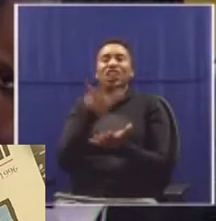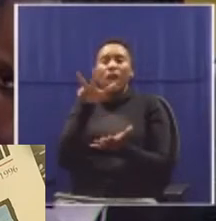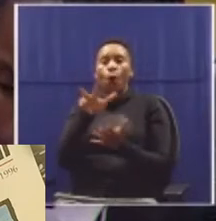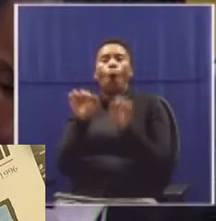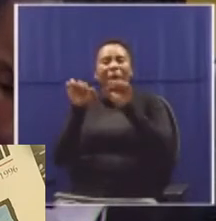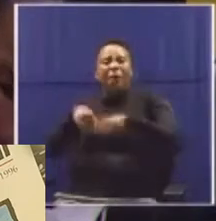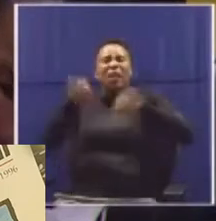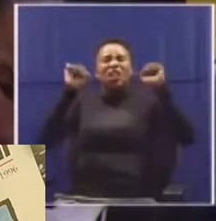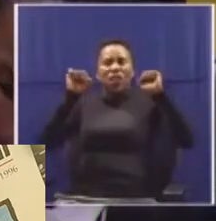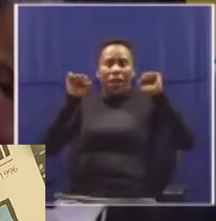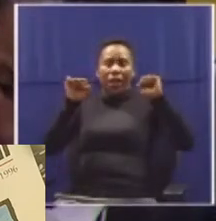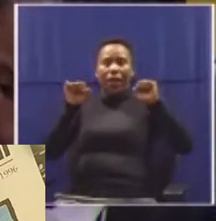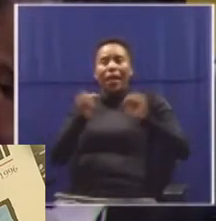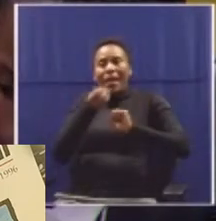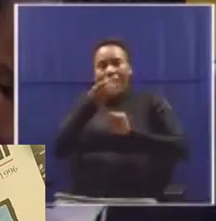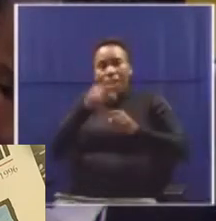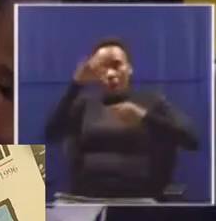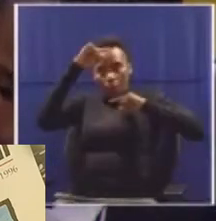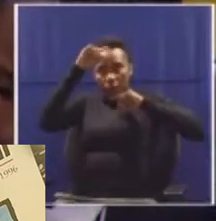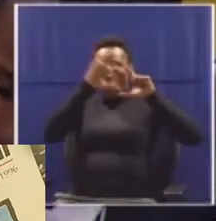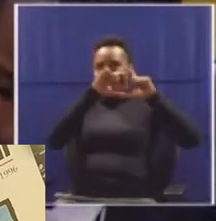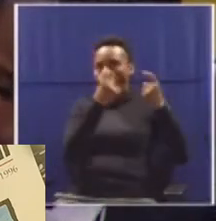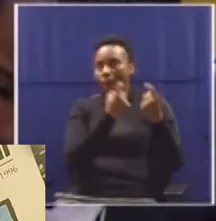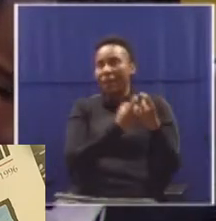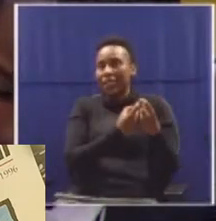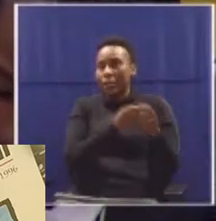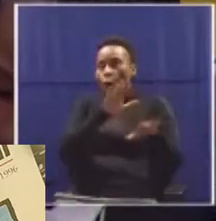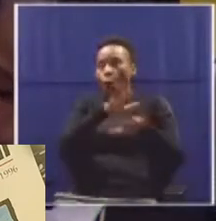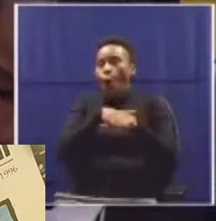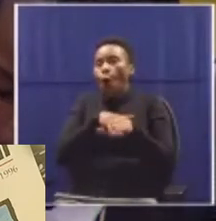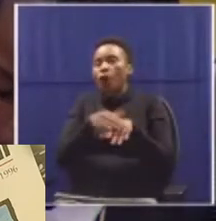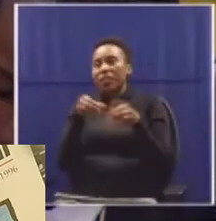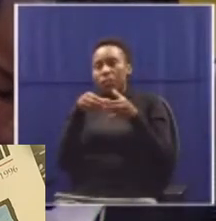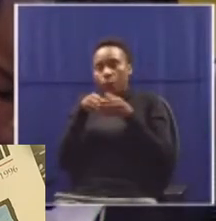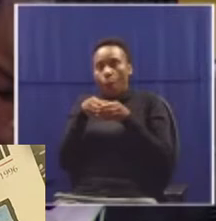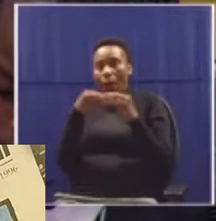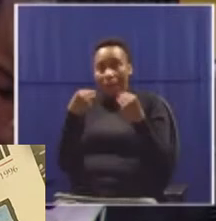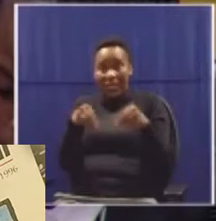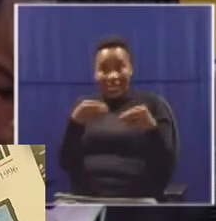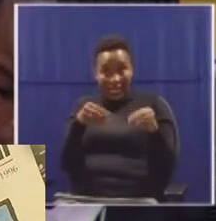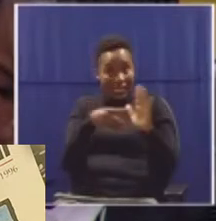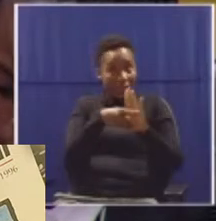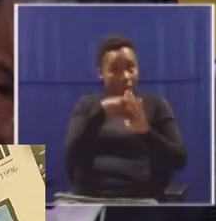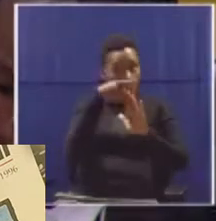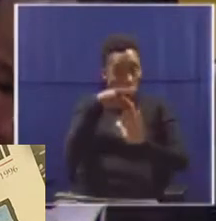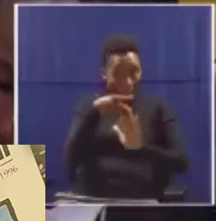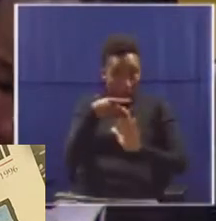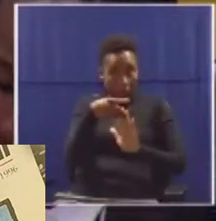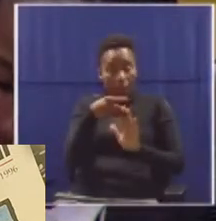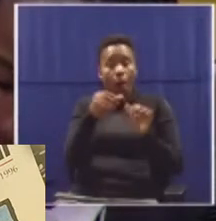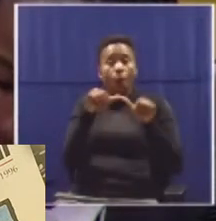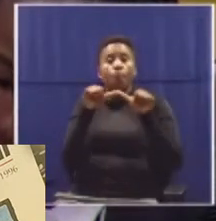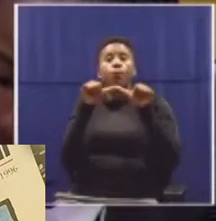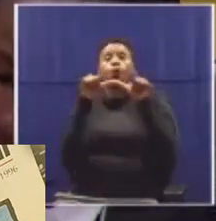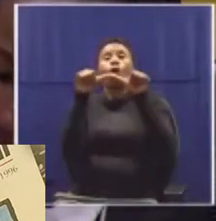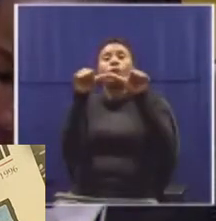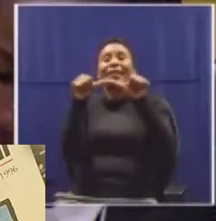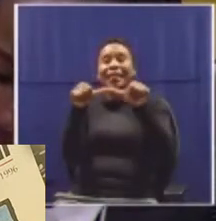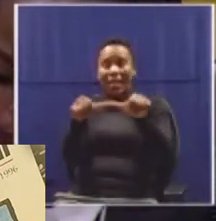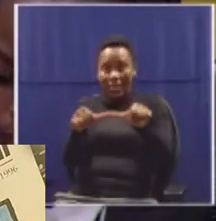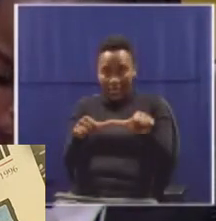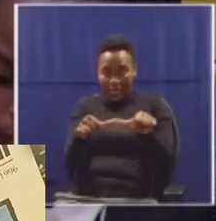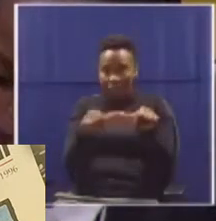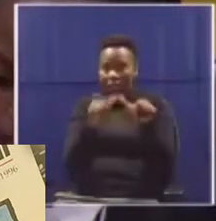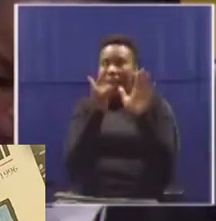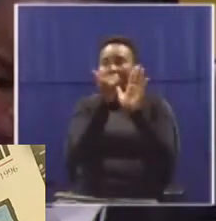given to the portfolio committee on Small Business Development to proceed with the